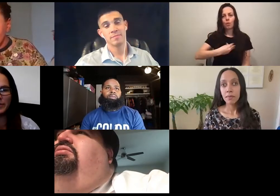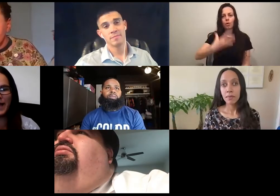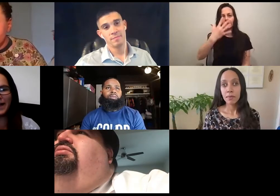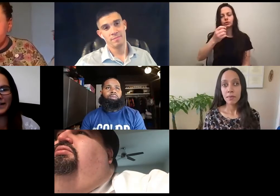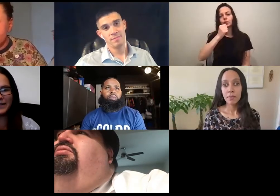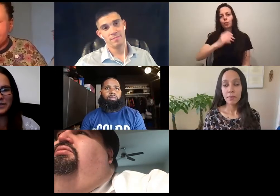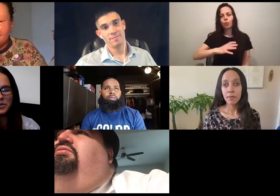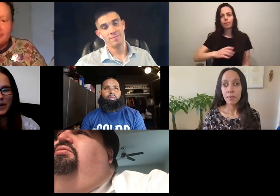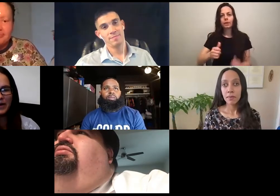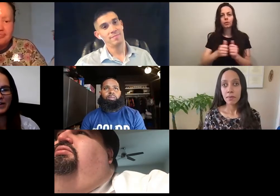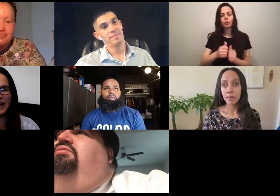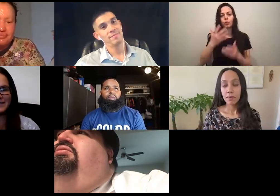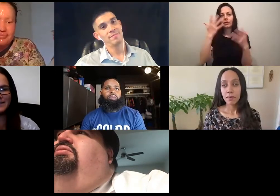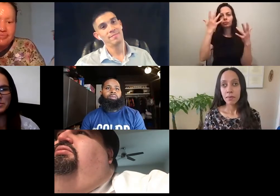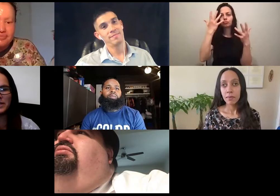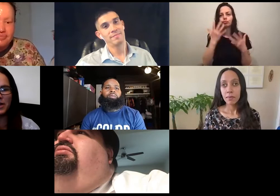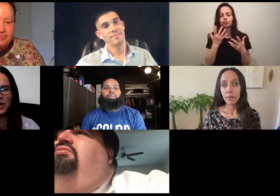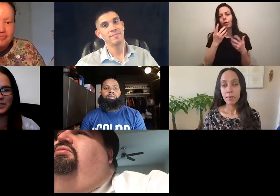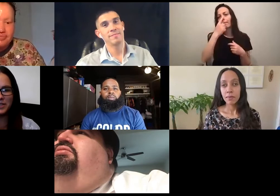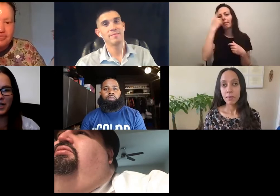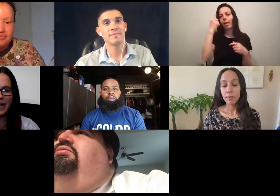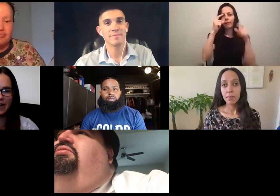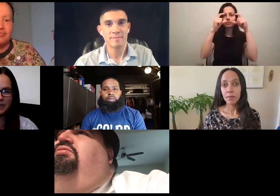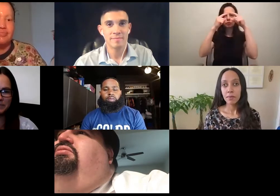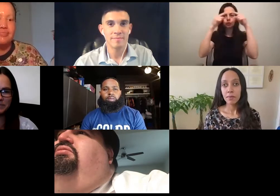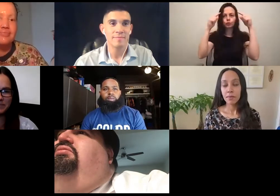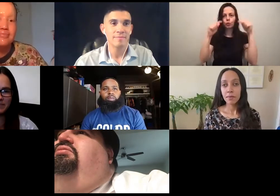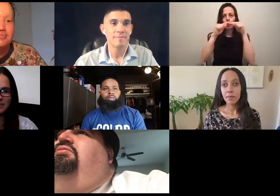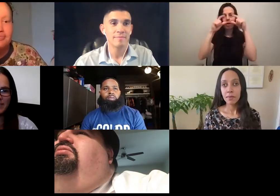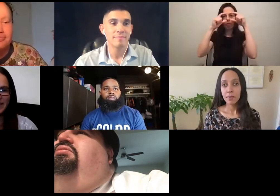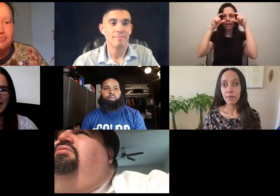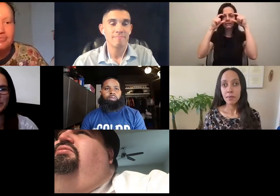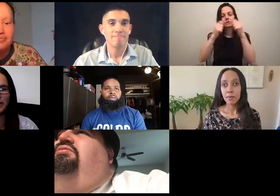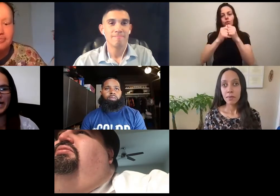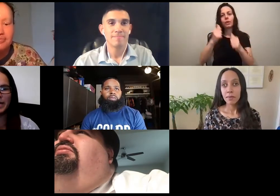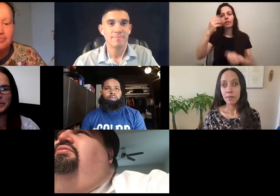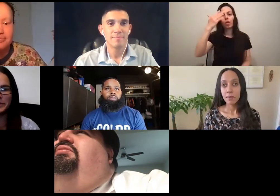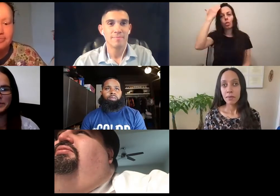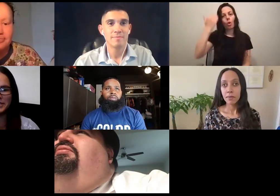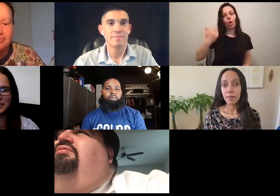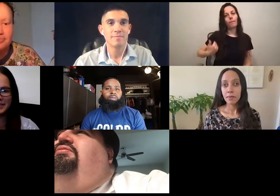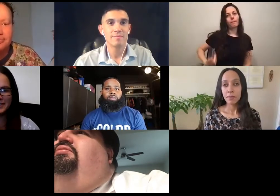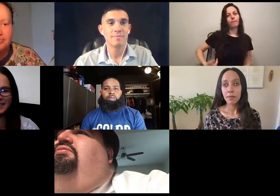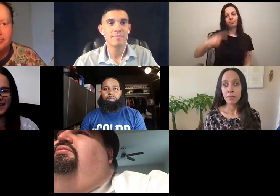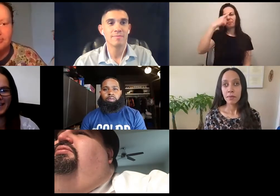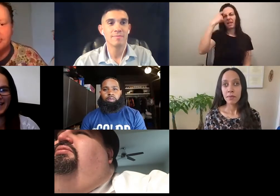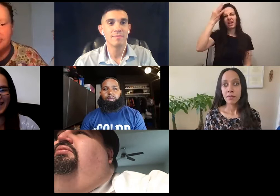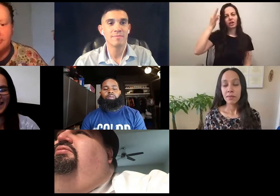dark black square glasses with long dark hair, and I am wearing a blue shirt.